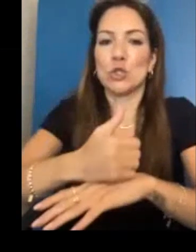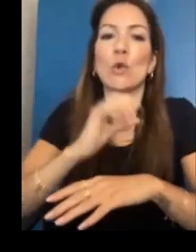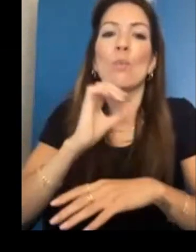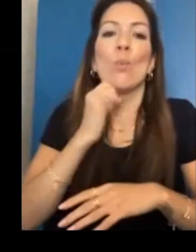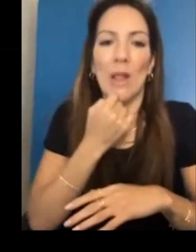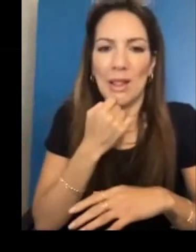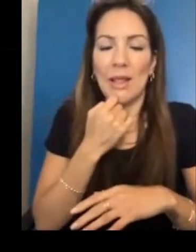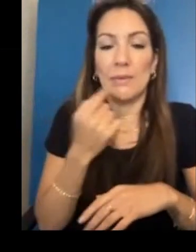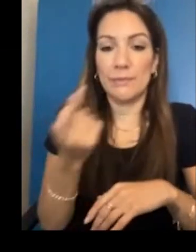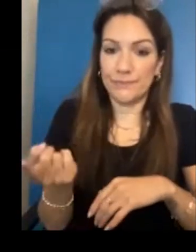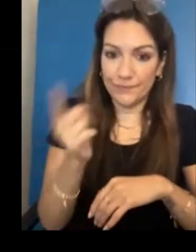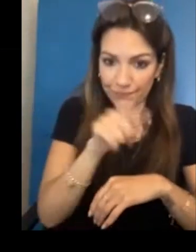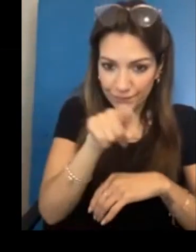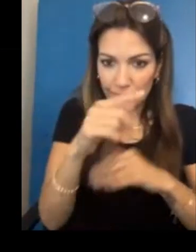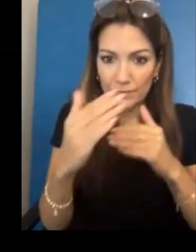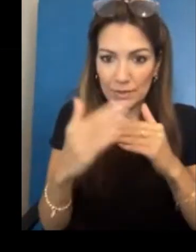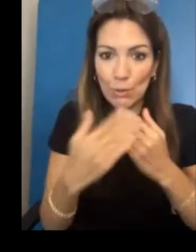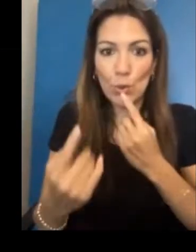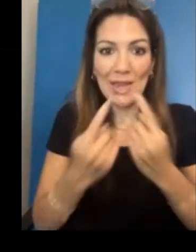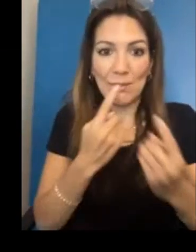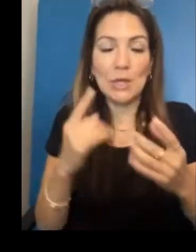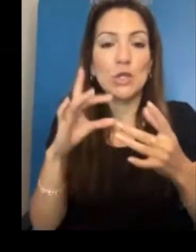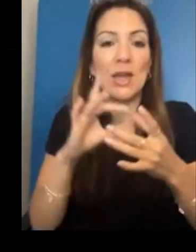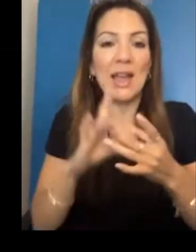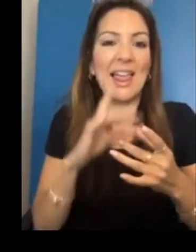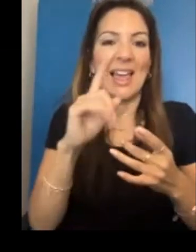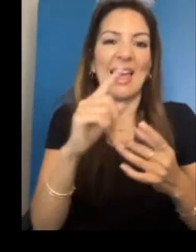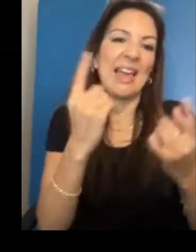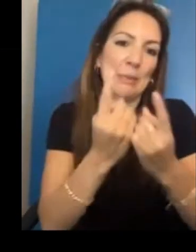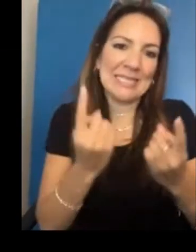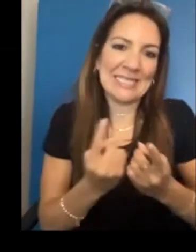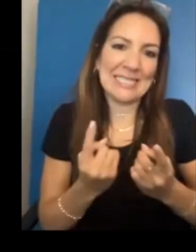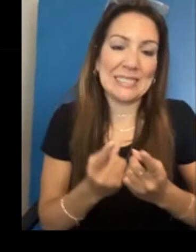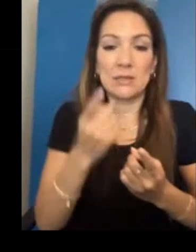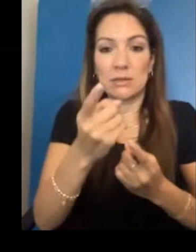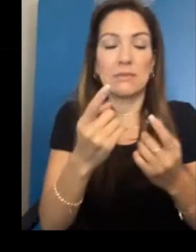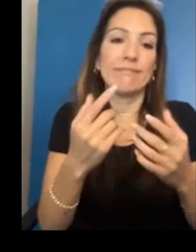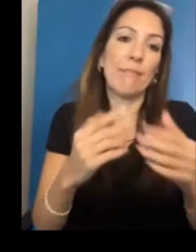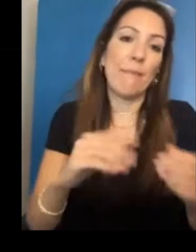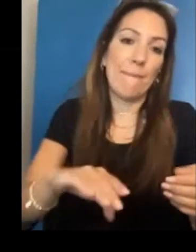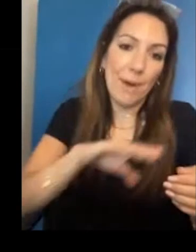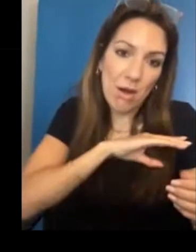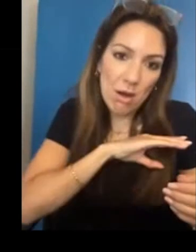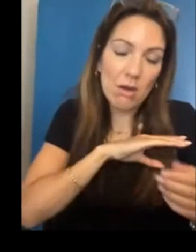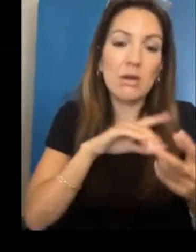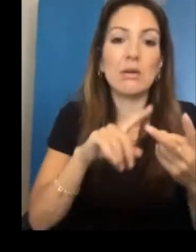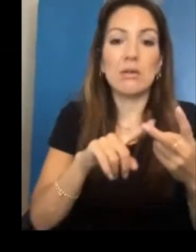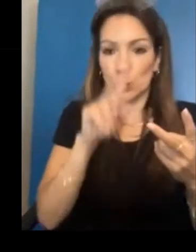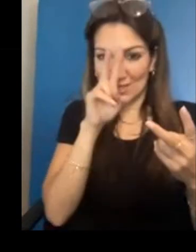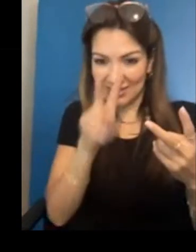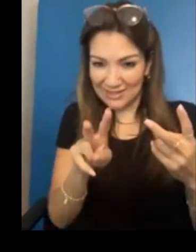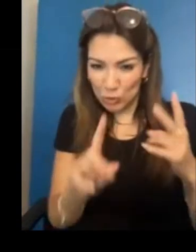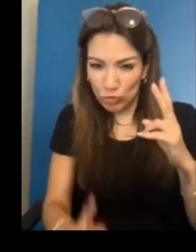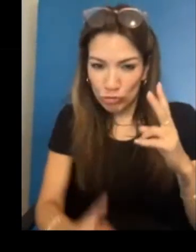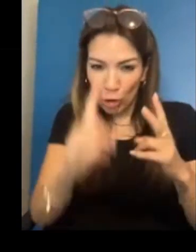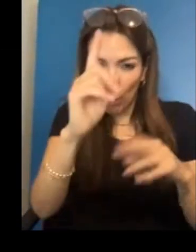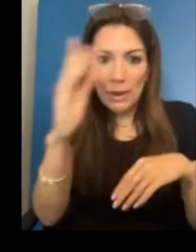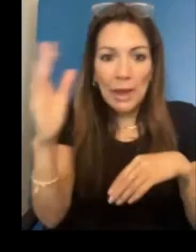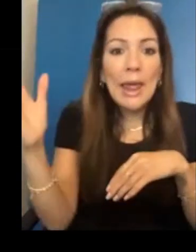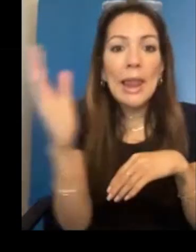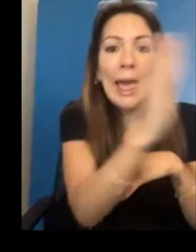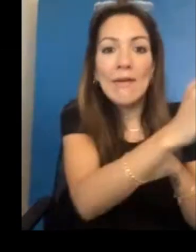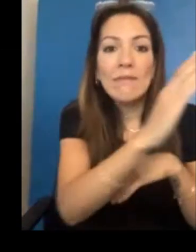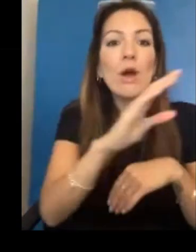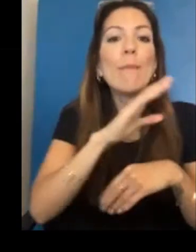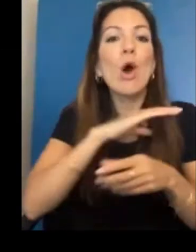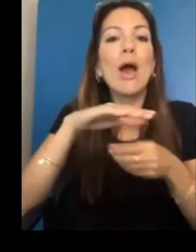There's a bit more on this slide on some of the amenities I mentioned that are going to be in the park, most of which, as you can see, will be in the top left in park area A.